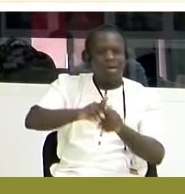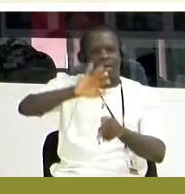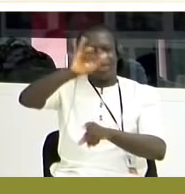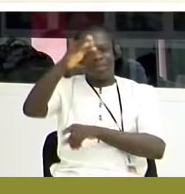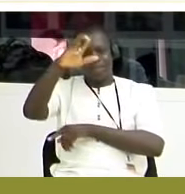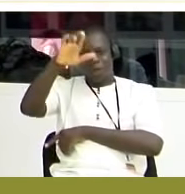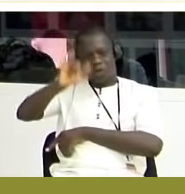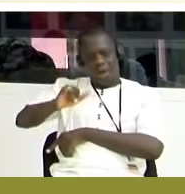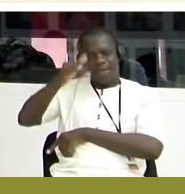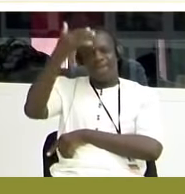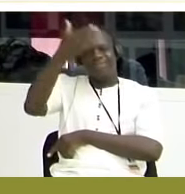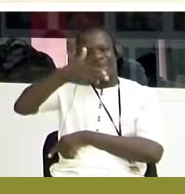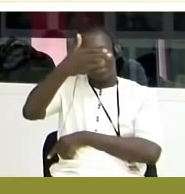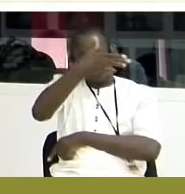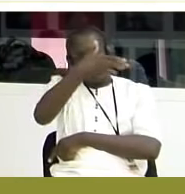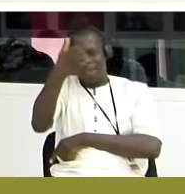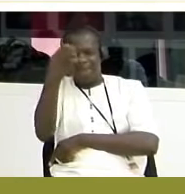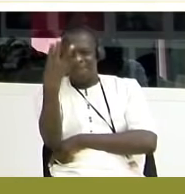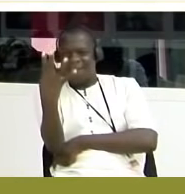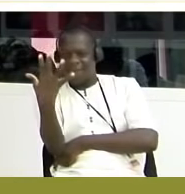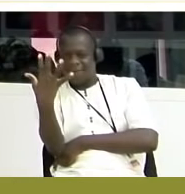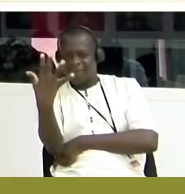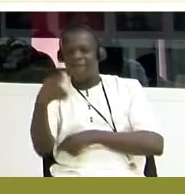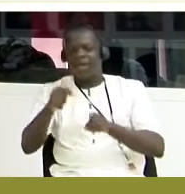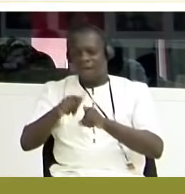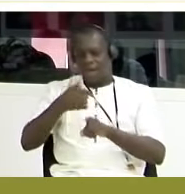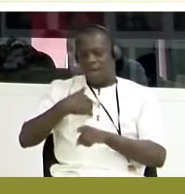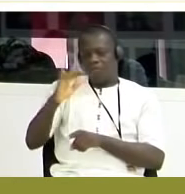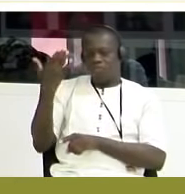January 1995, when I was arrested.